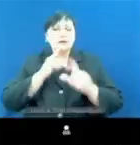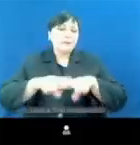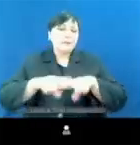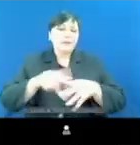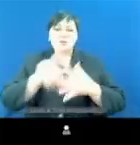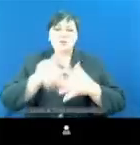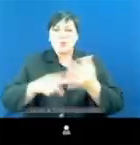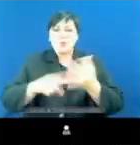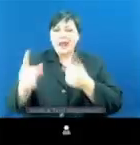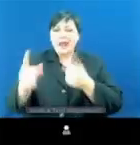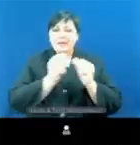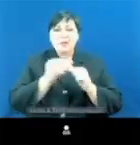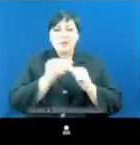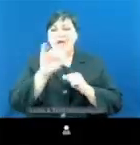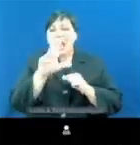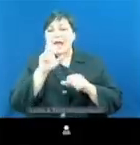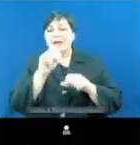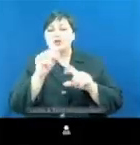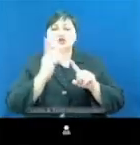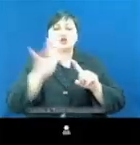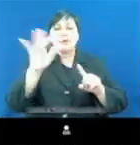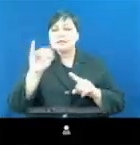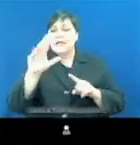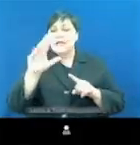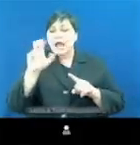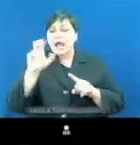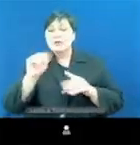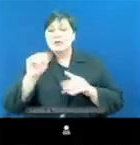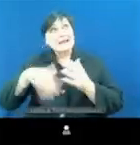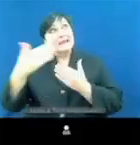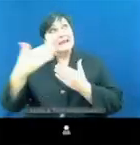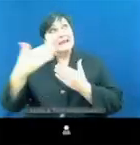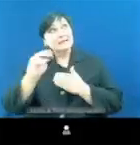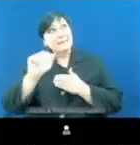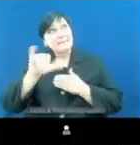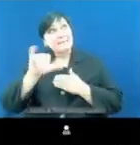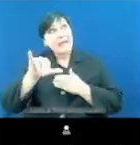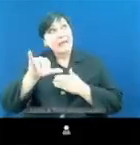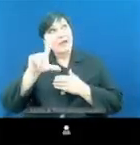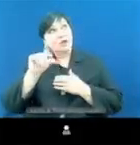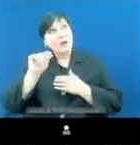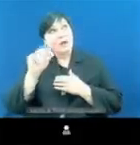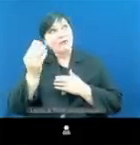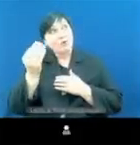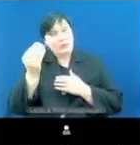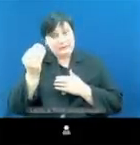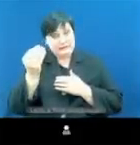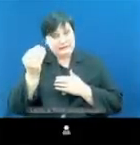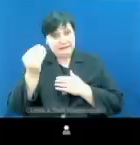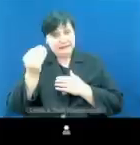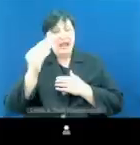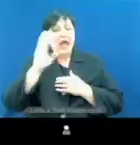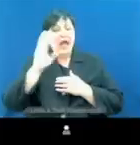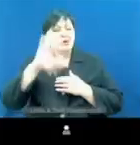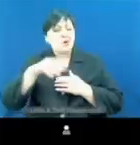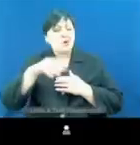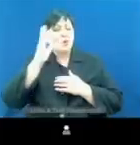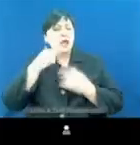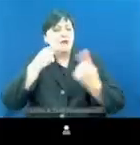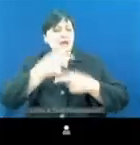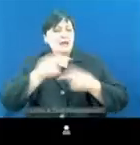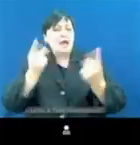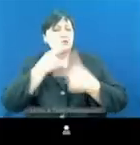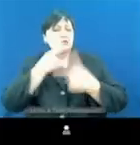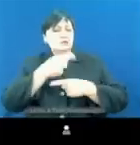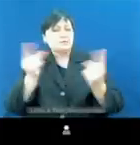Sharpens Iron. And our next one is in May of 2014. I know that there will be announcements, but it's